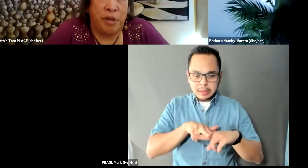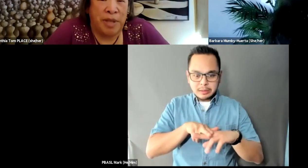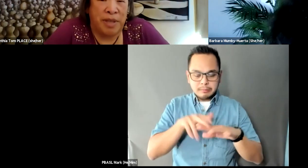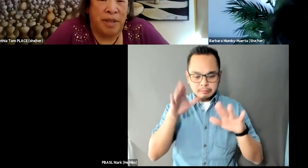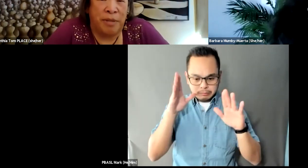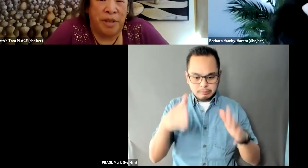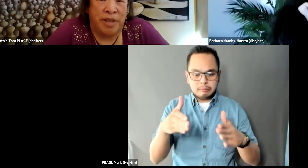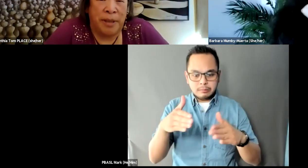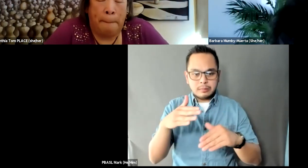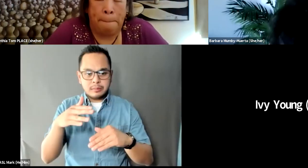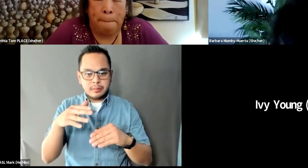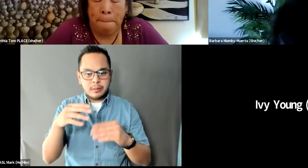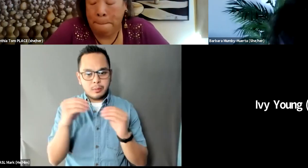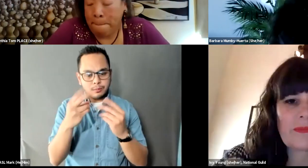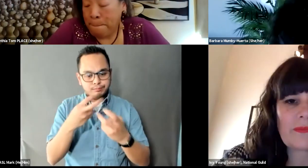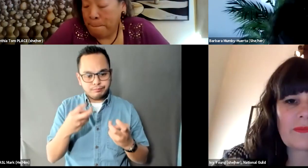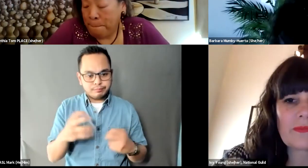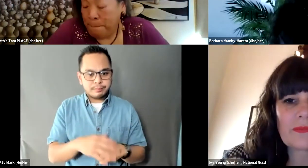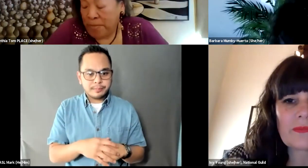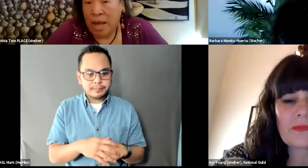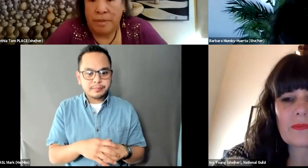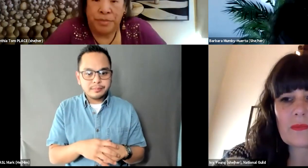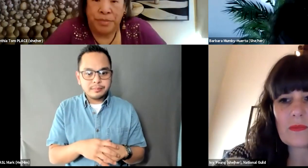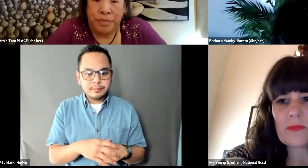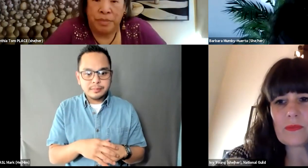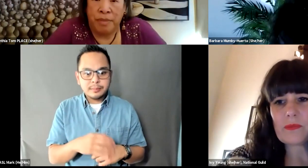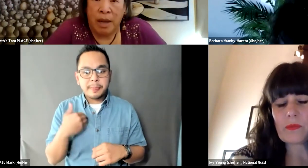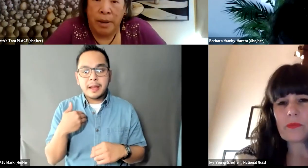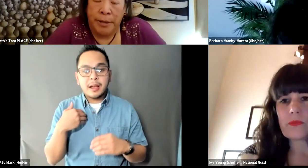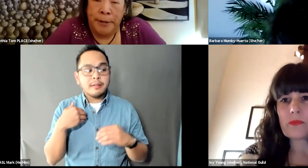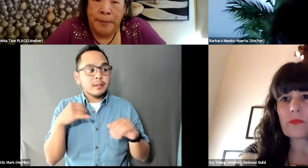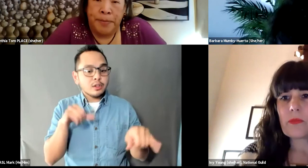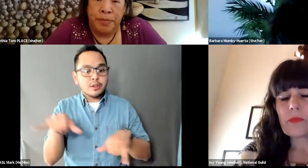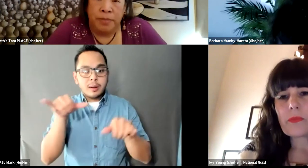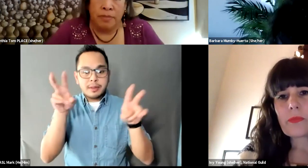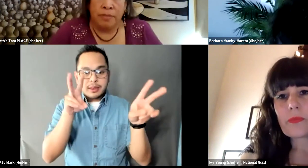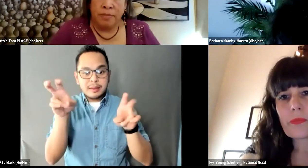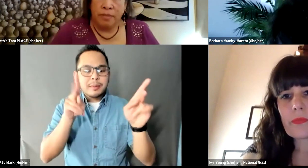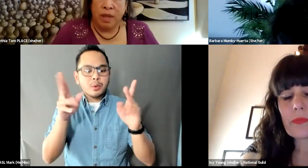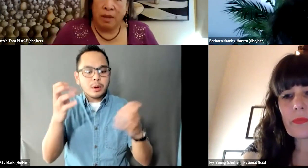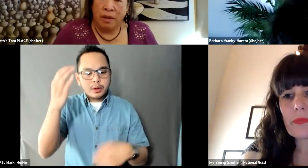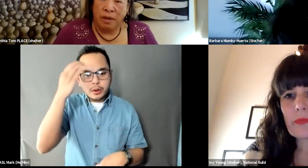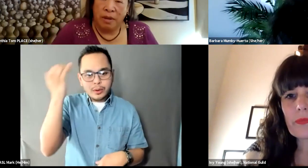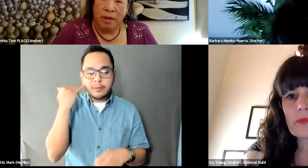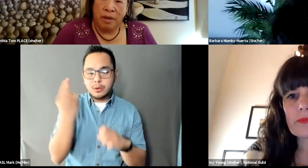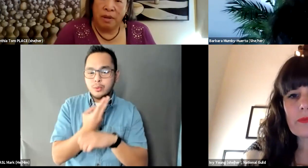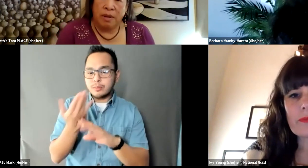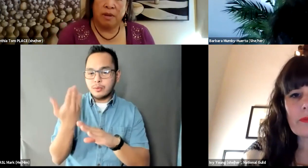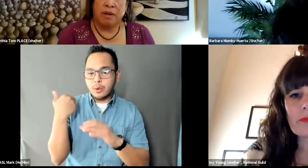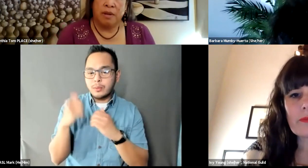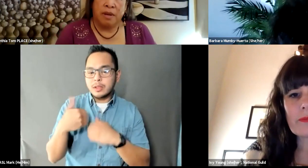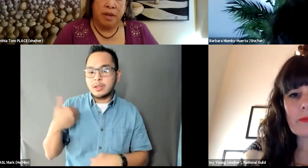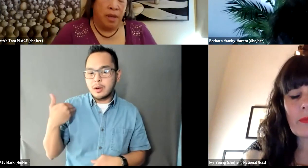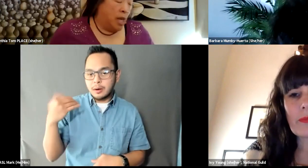really focus inward. And there's a common theme coming through. Everyone wants to know if you've used this program with young